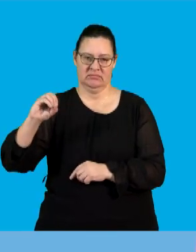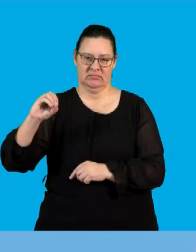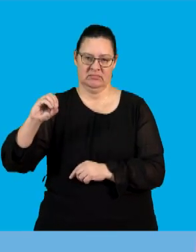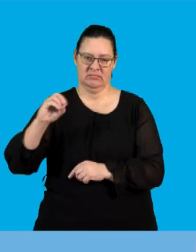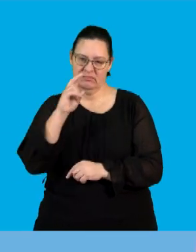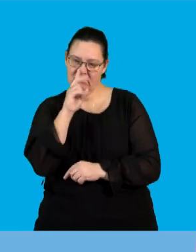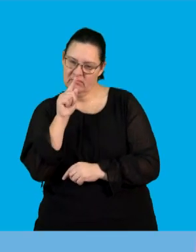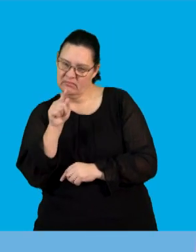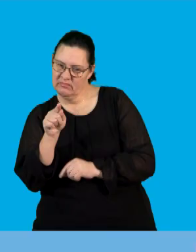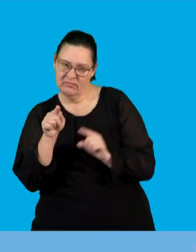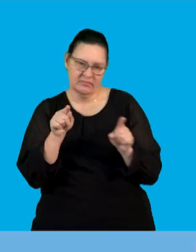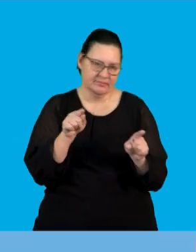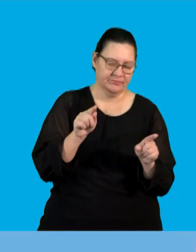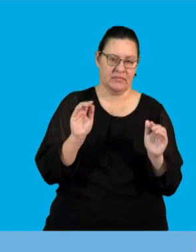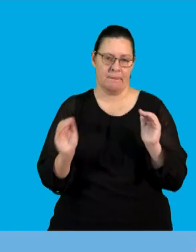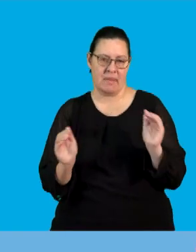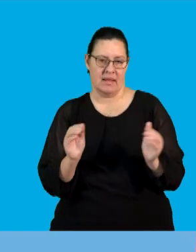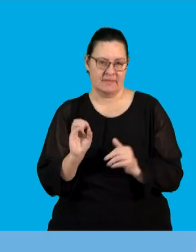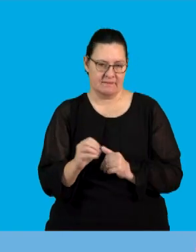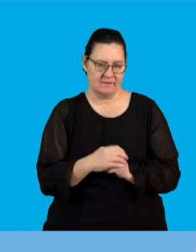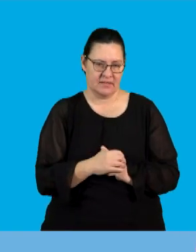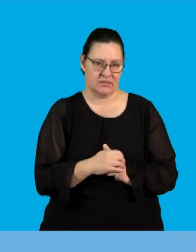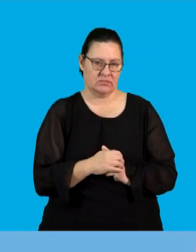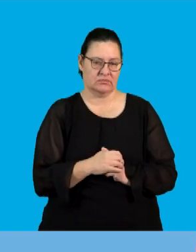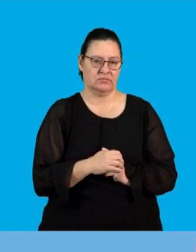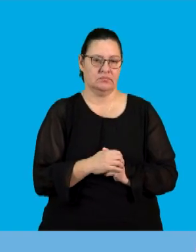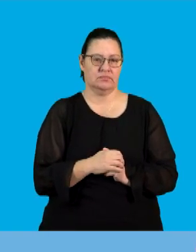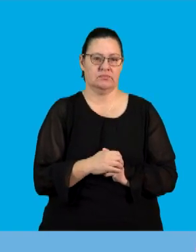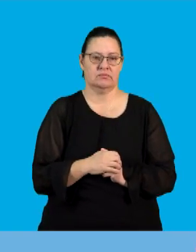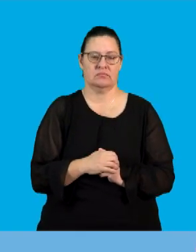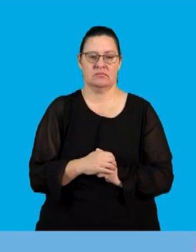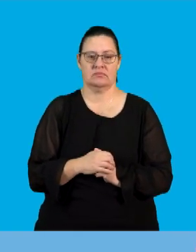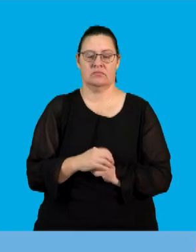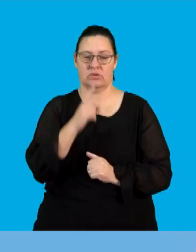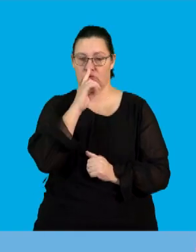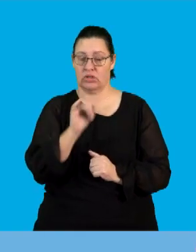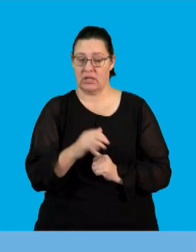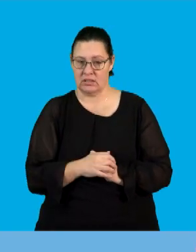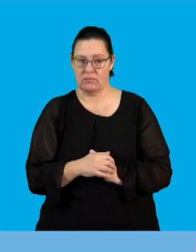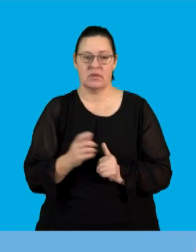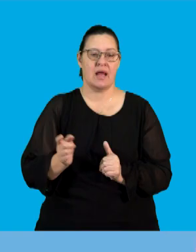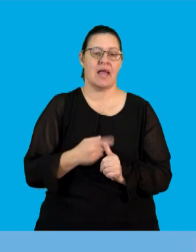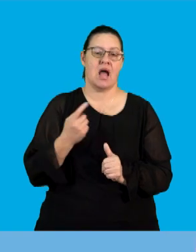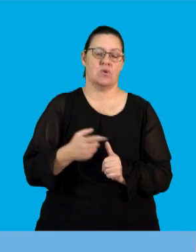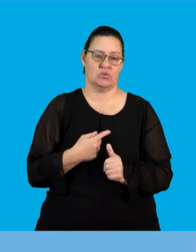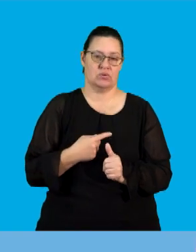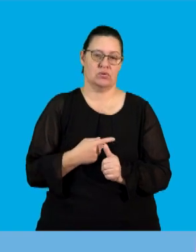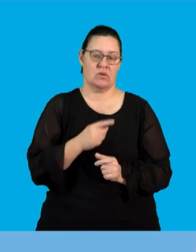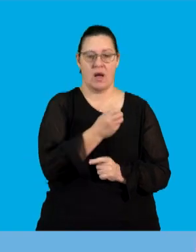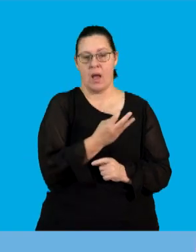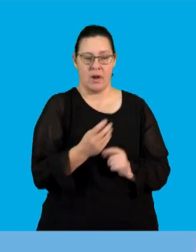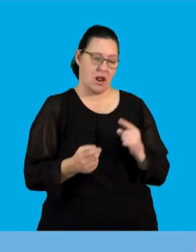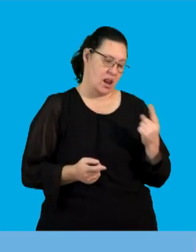H2O. Then we need to check if whether the equation is balanced. So how do we then check? We need to count the number